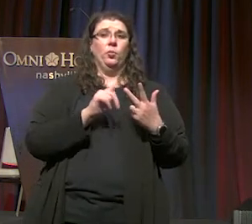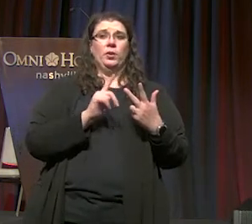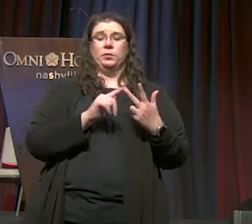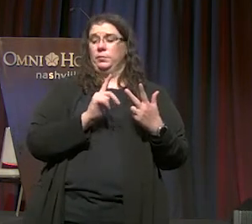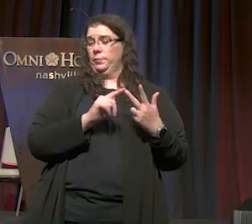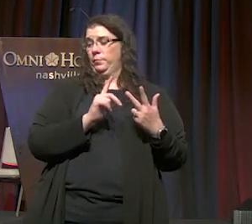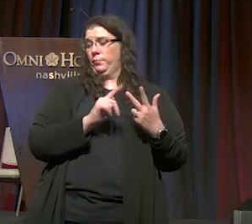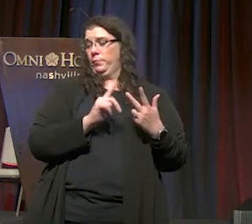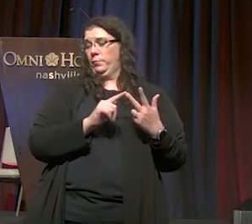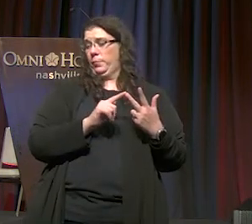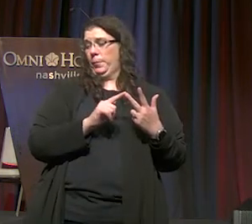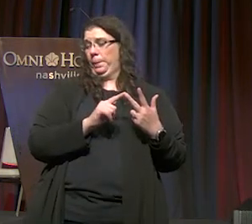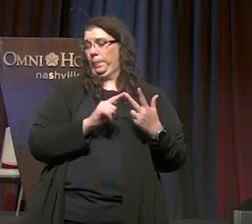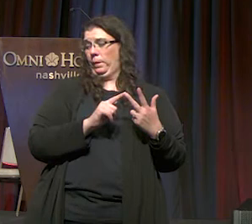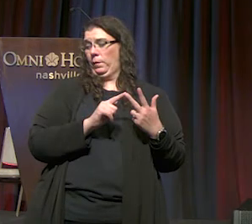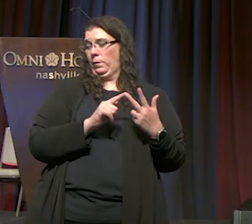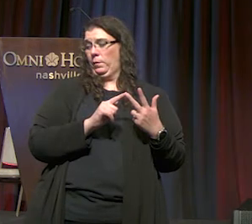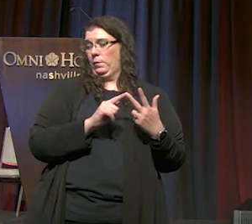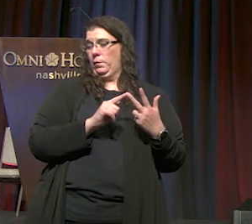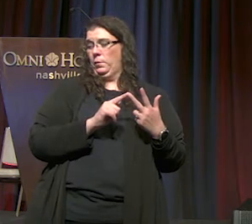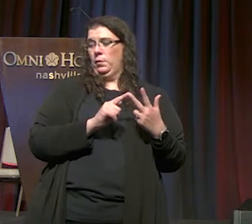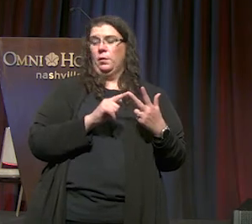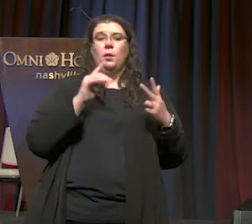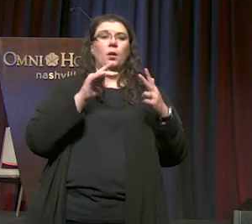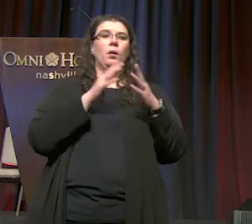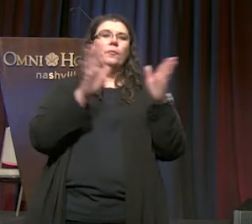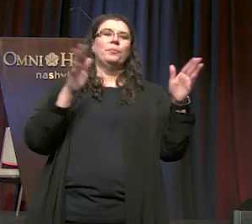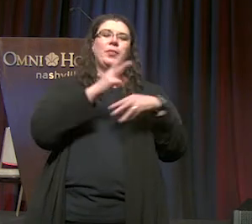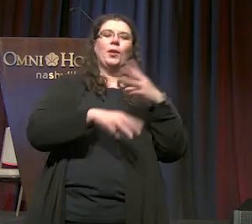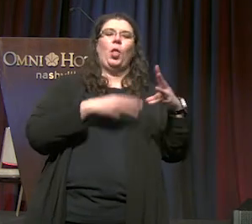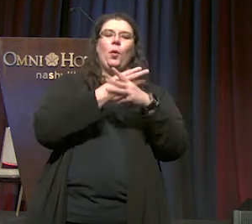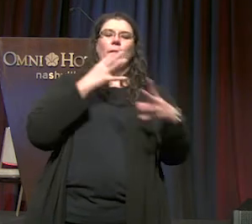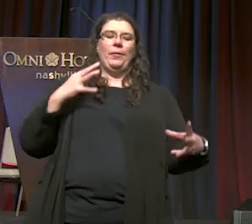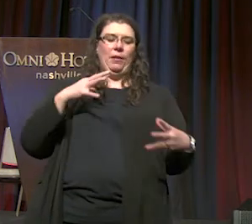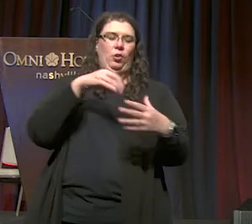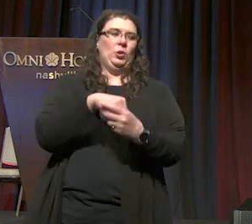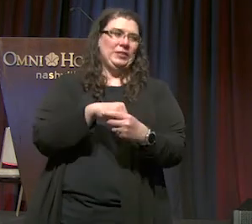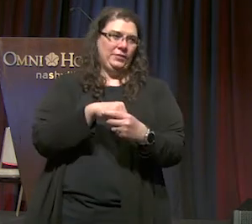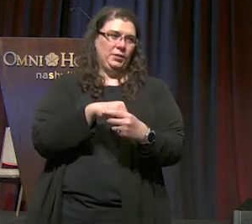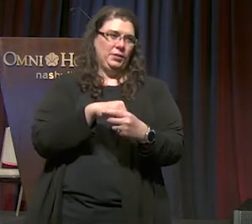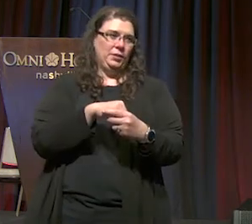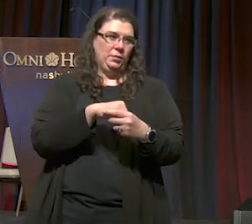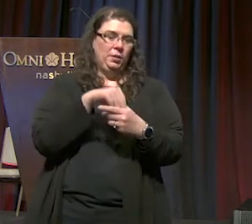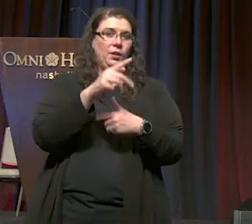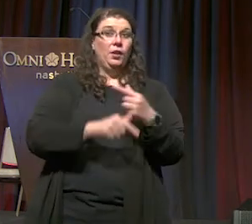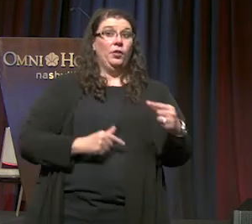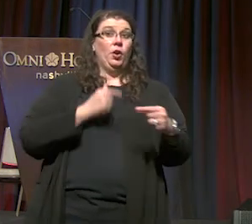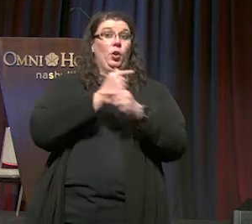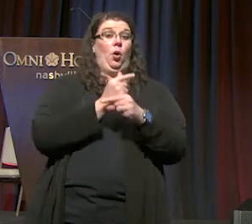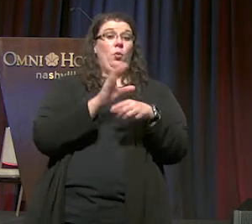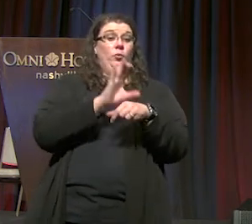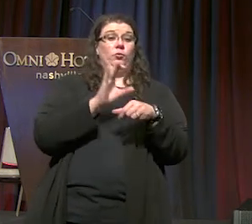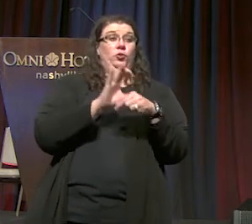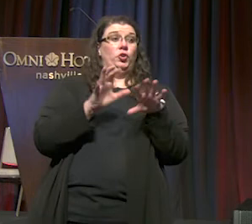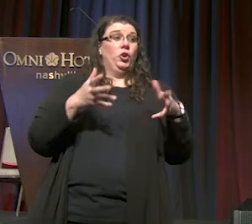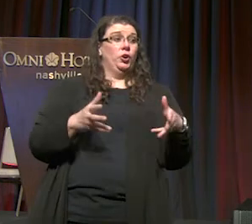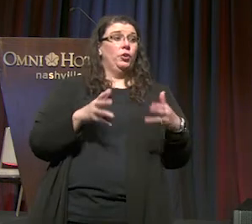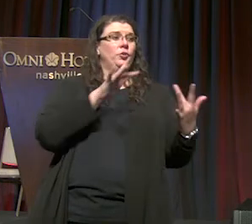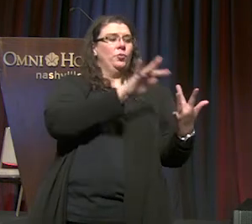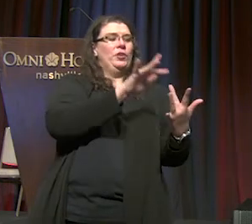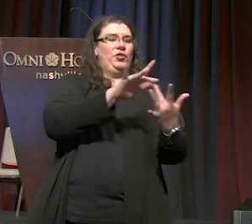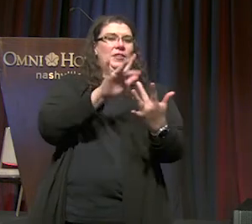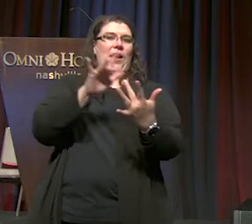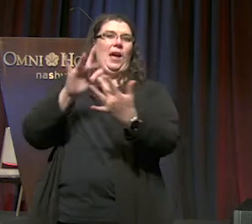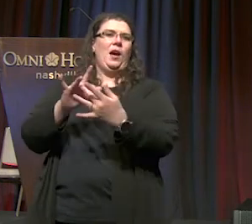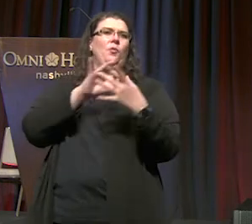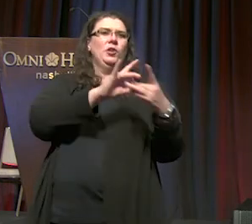globality and inclusiveness. That is why the United Methodist Church reaches out in mutual relations with